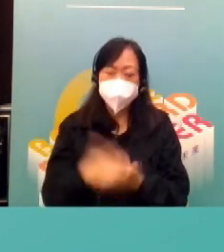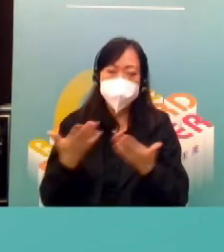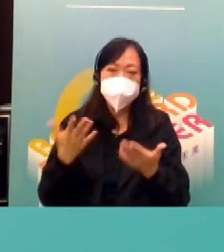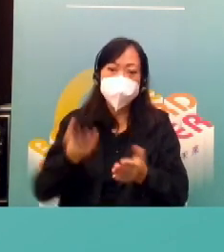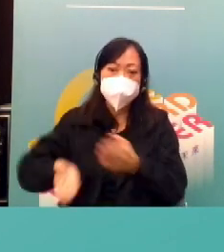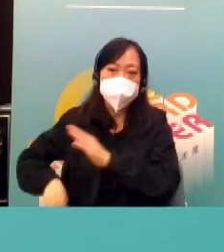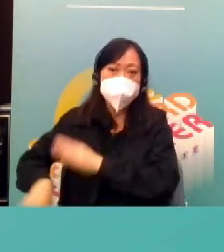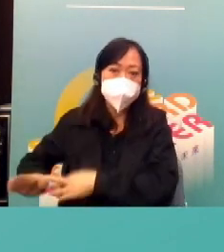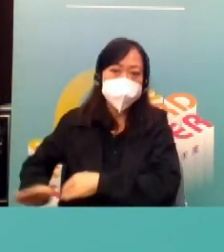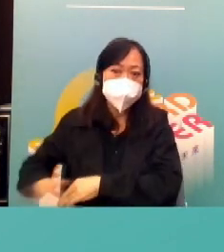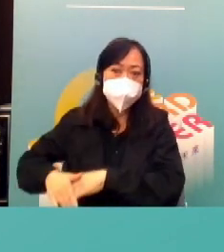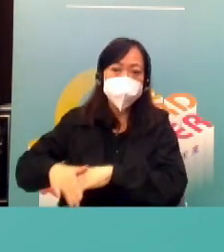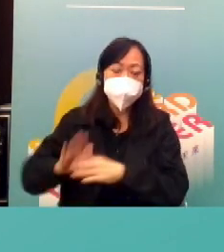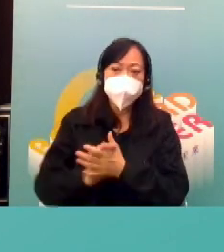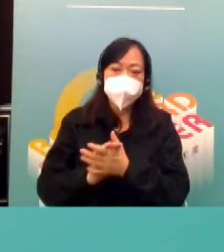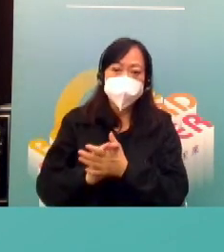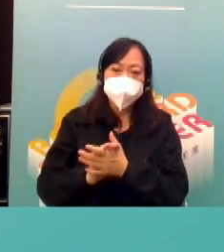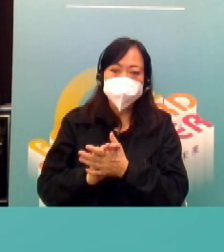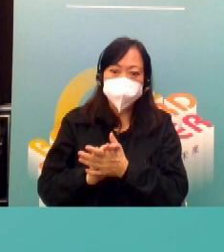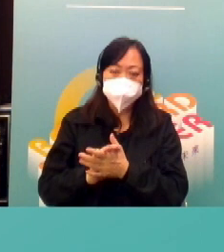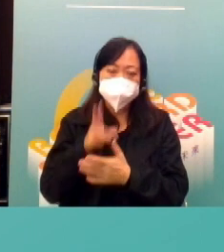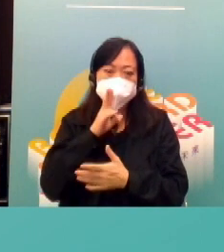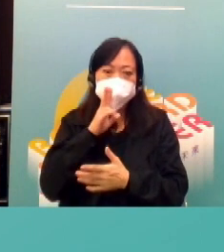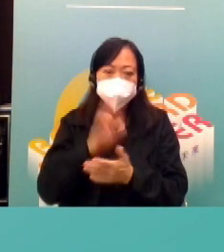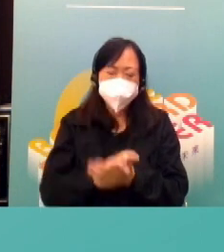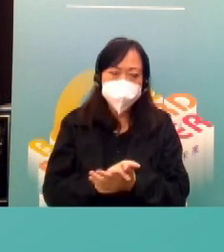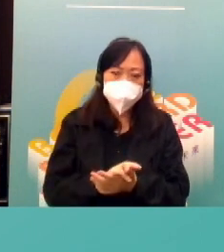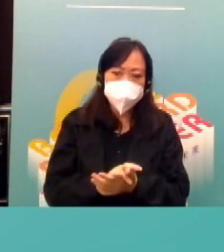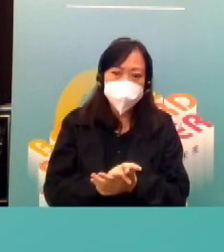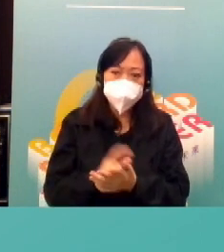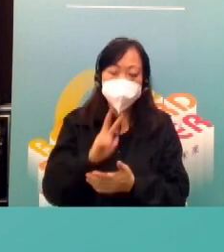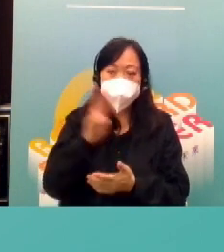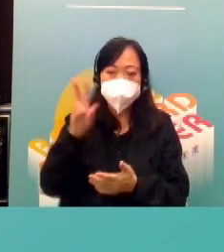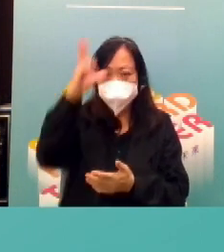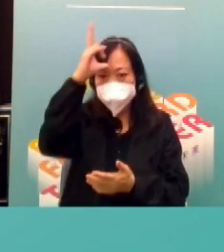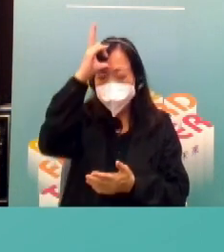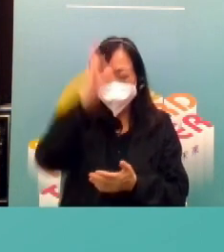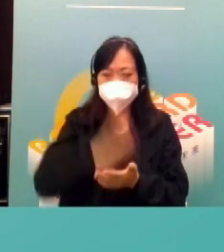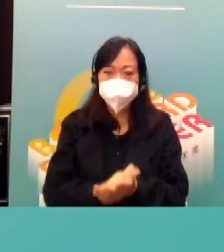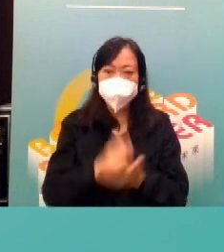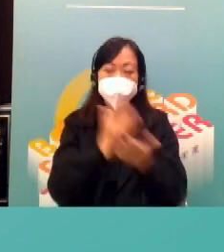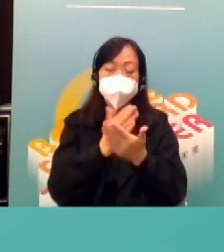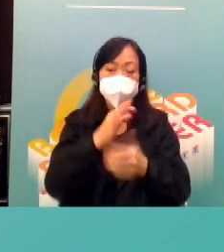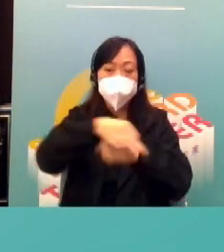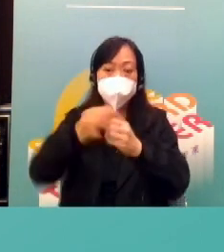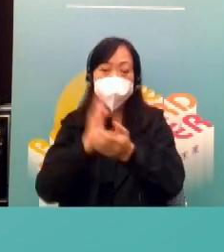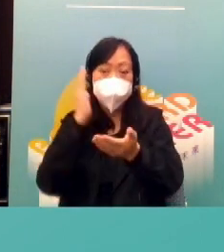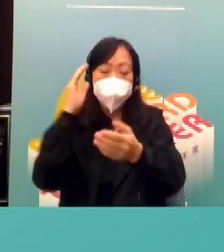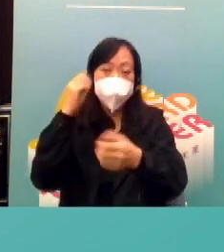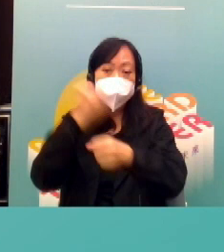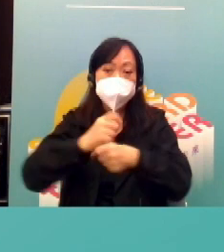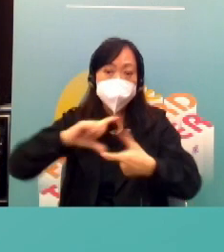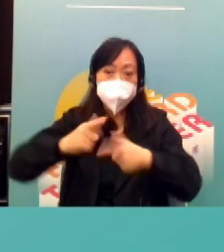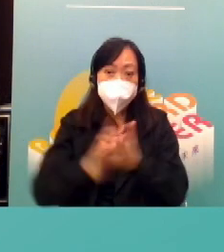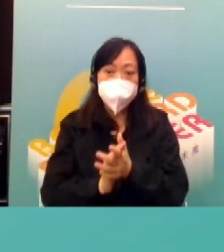we've often seen different approaches taken. So, for example, in Indonesia, we worked with the government not to have a separate social